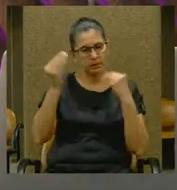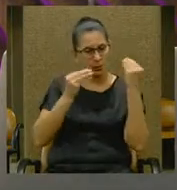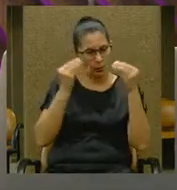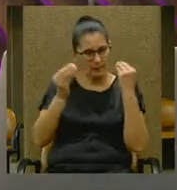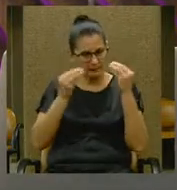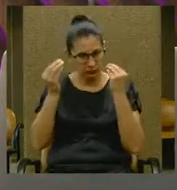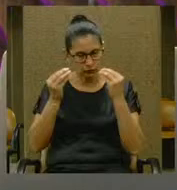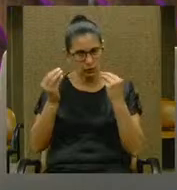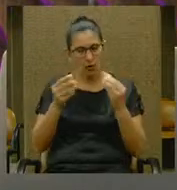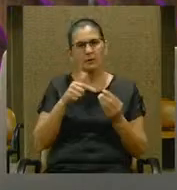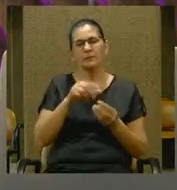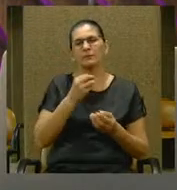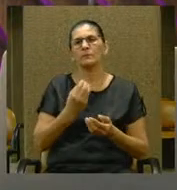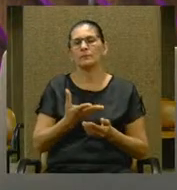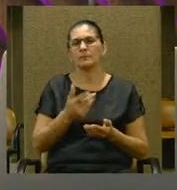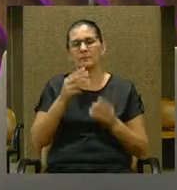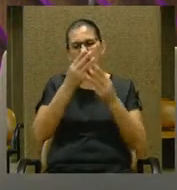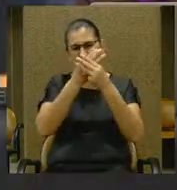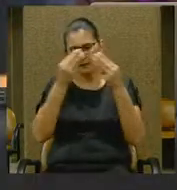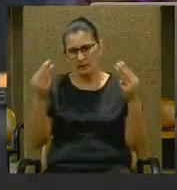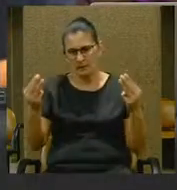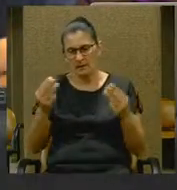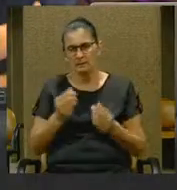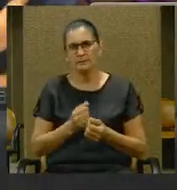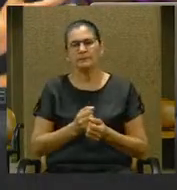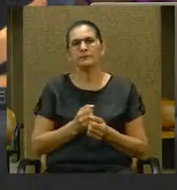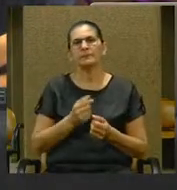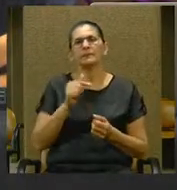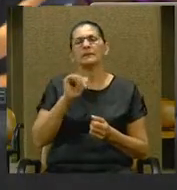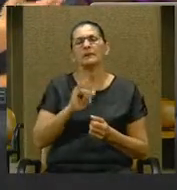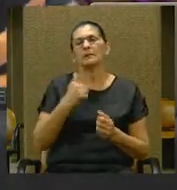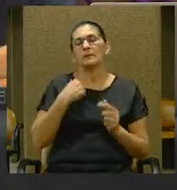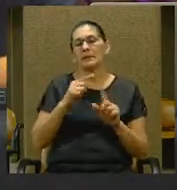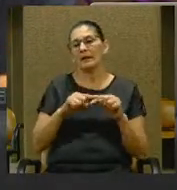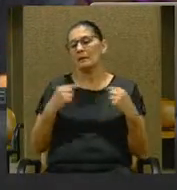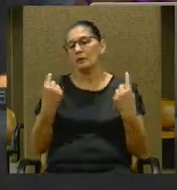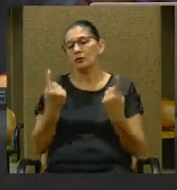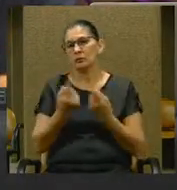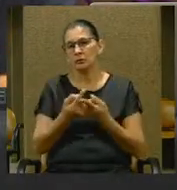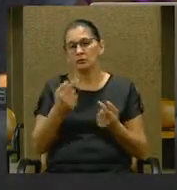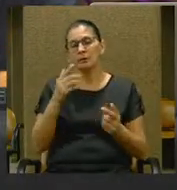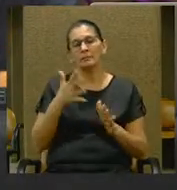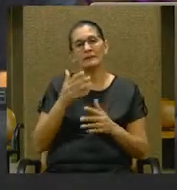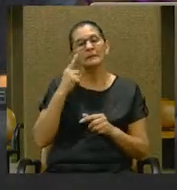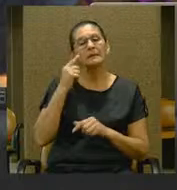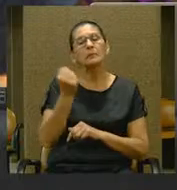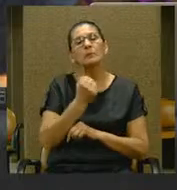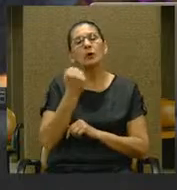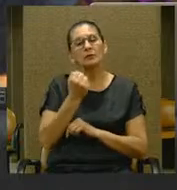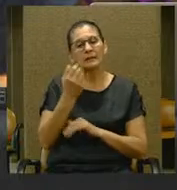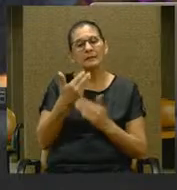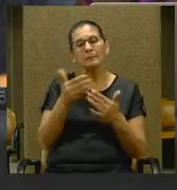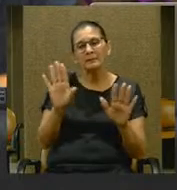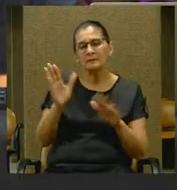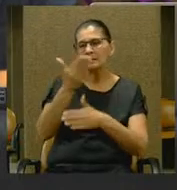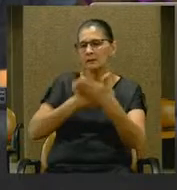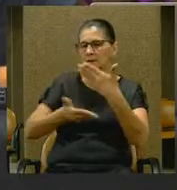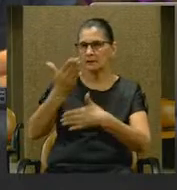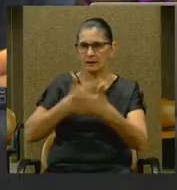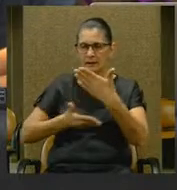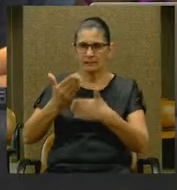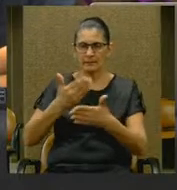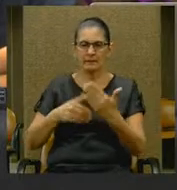a lot of concern among the public in general on this topic, and we believe that it's very important to